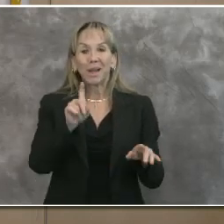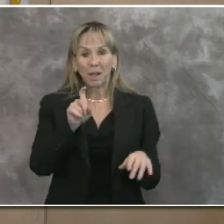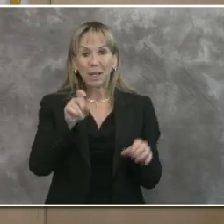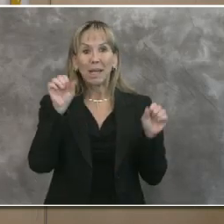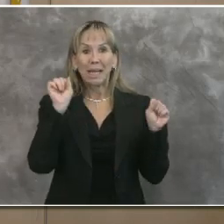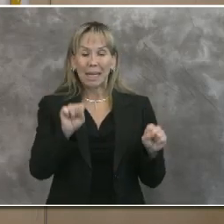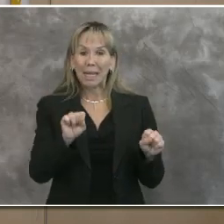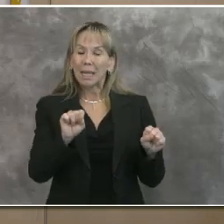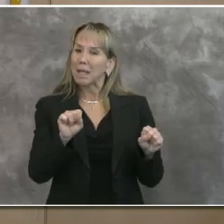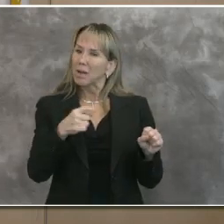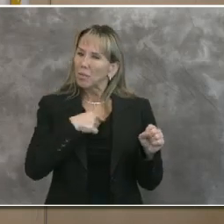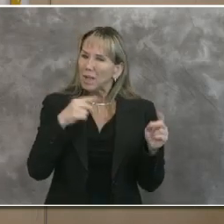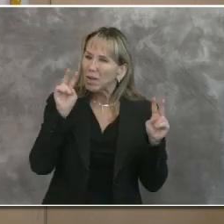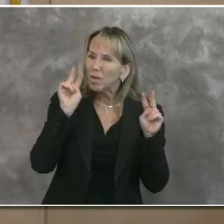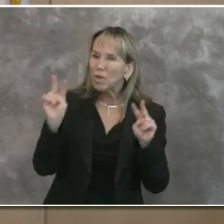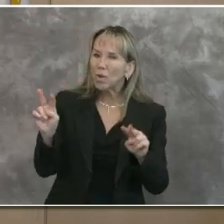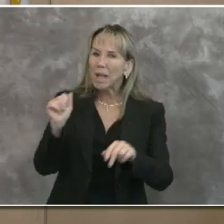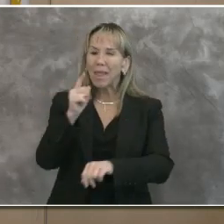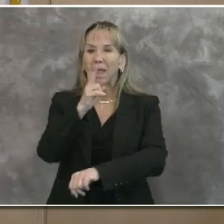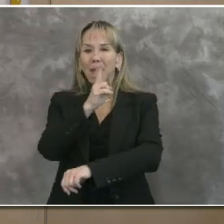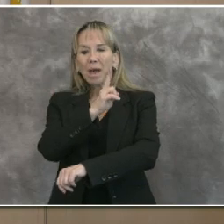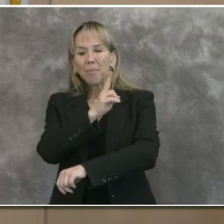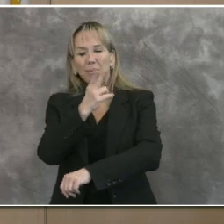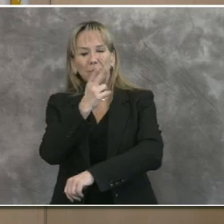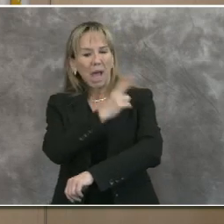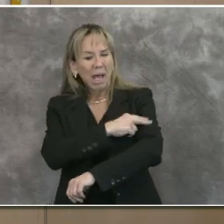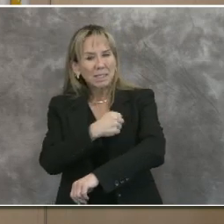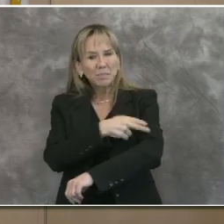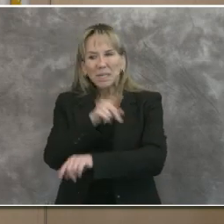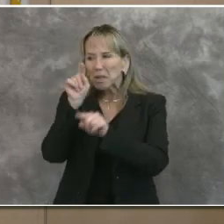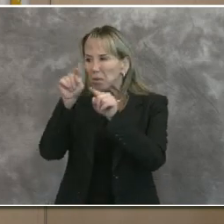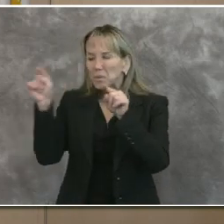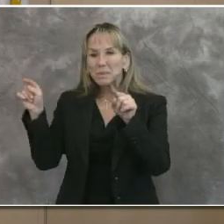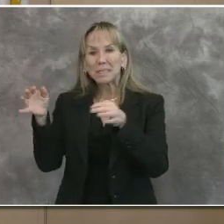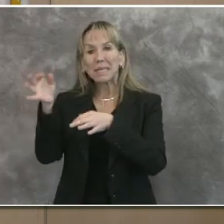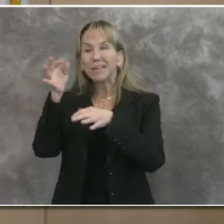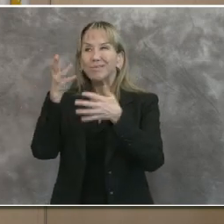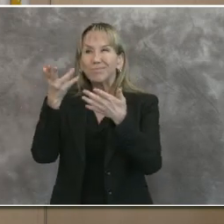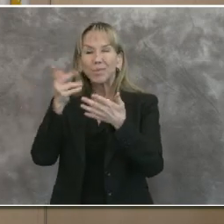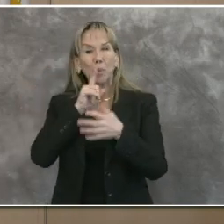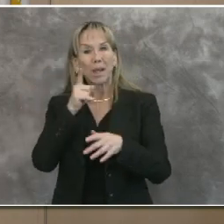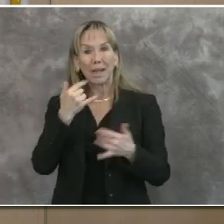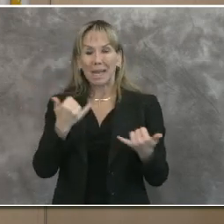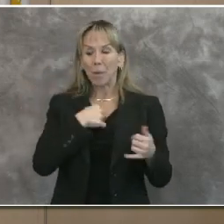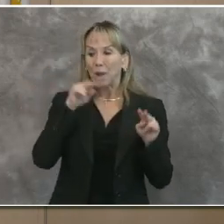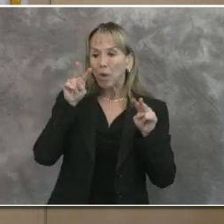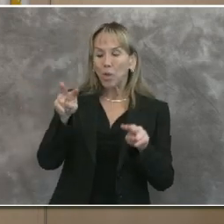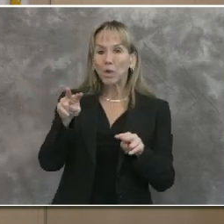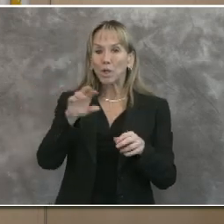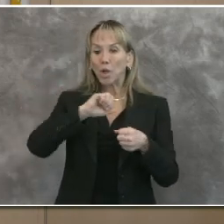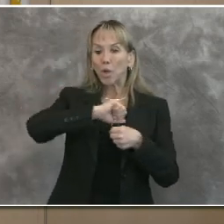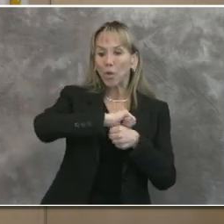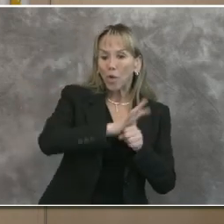at hospitalizations instead of COVID symptomatic cases?